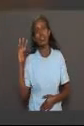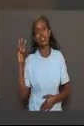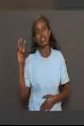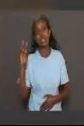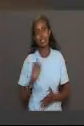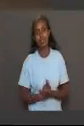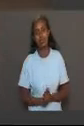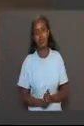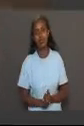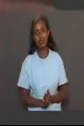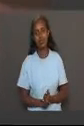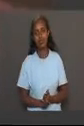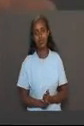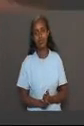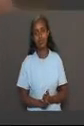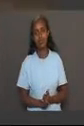6.